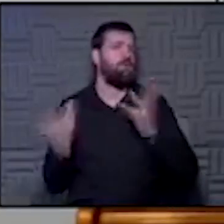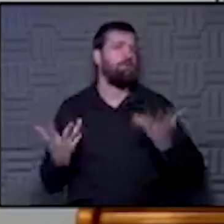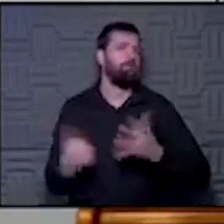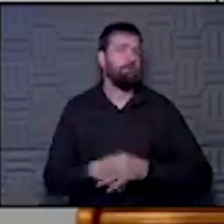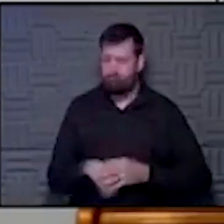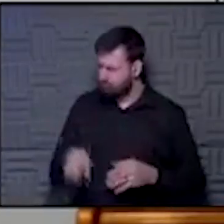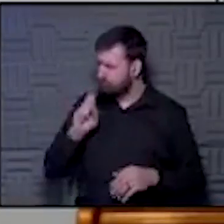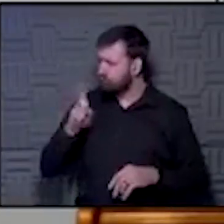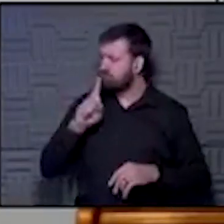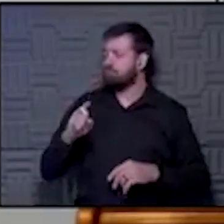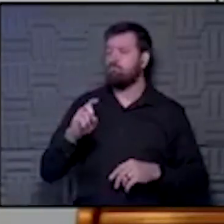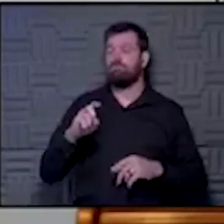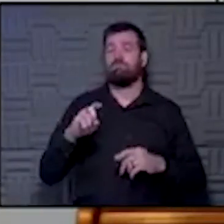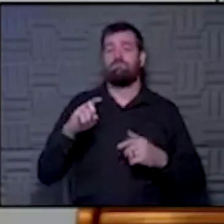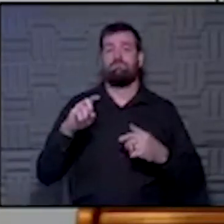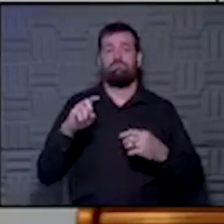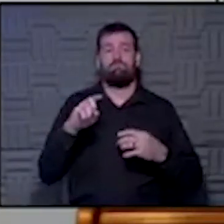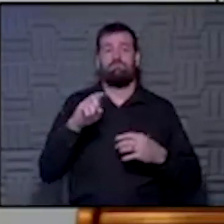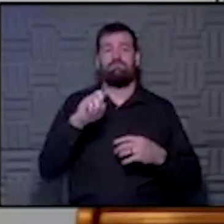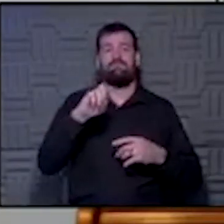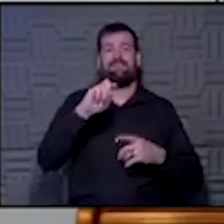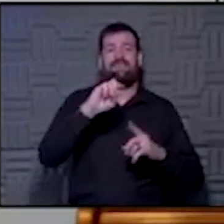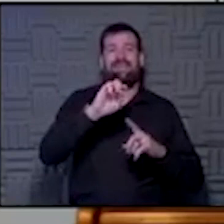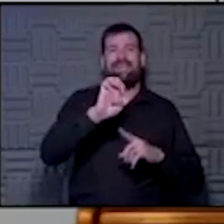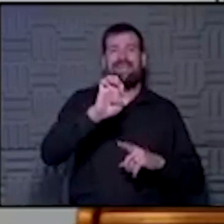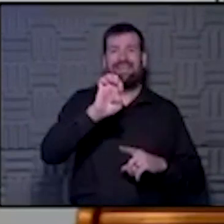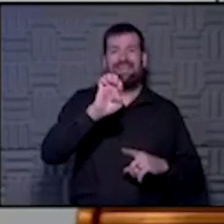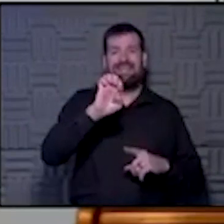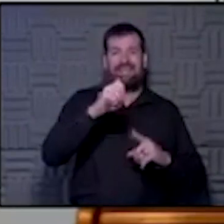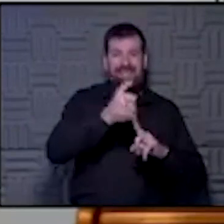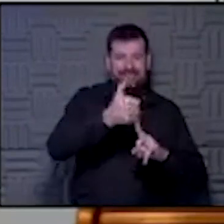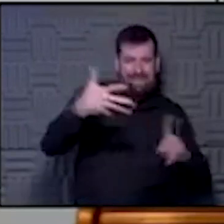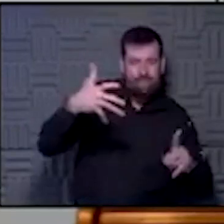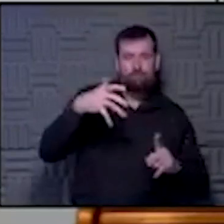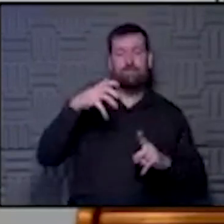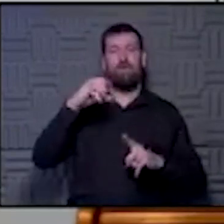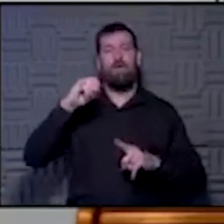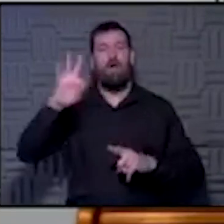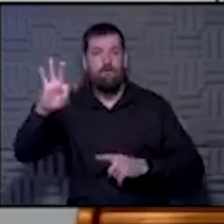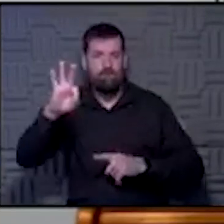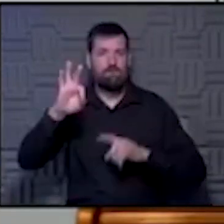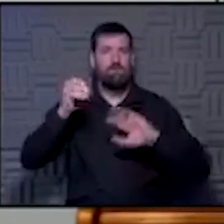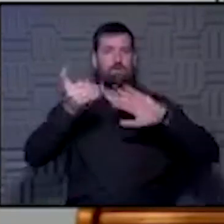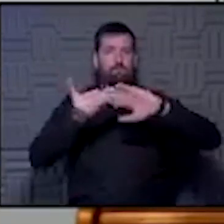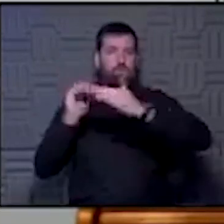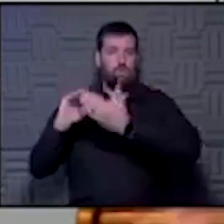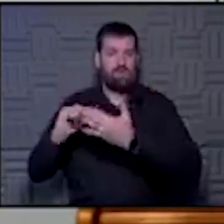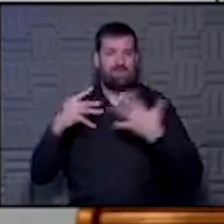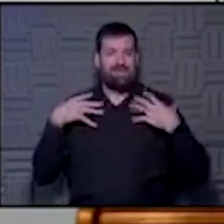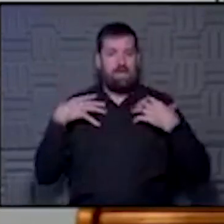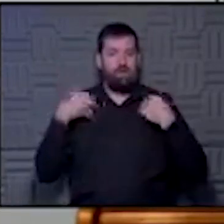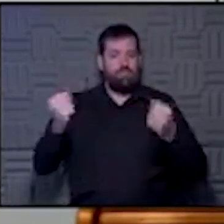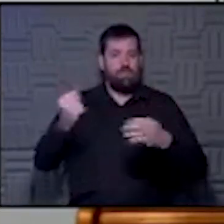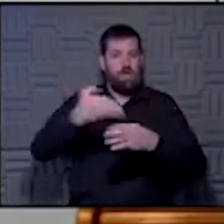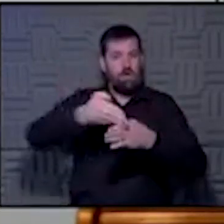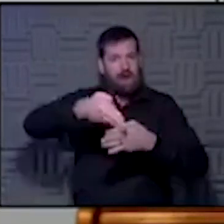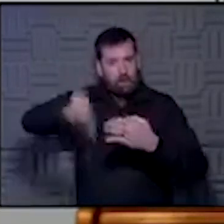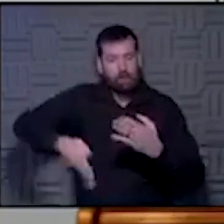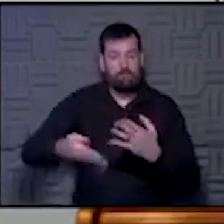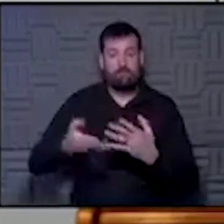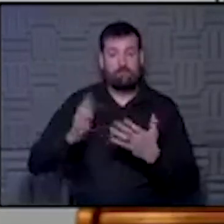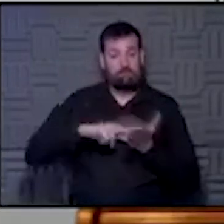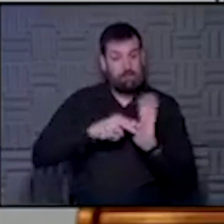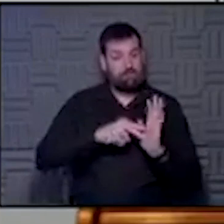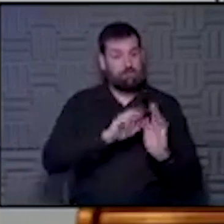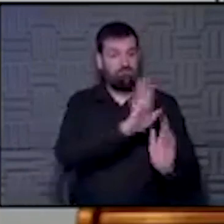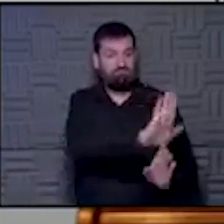You bet. ECHO stands for the Extension of Community Healthcare Outcomes. And the idea is we take the knowledge from the experts